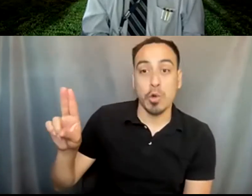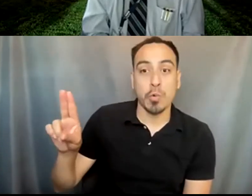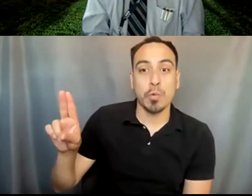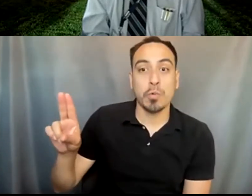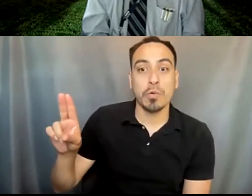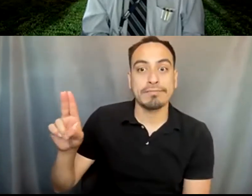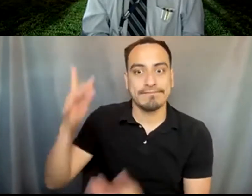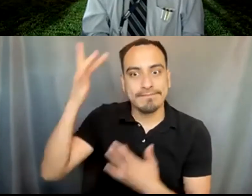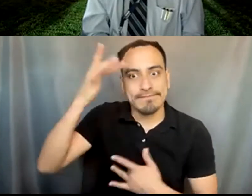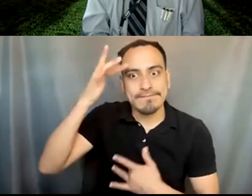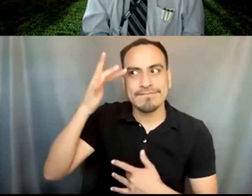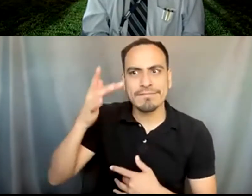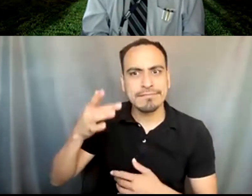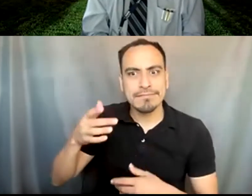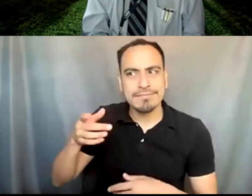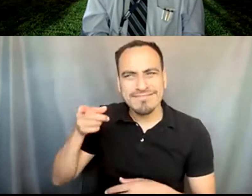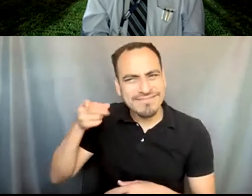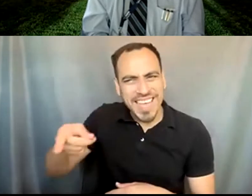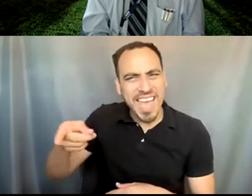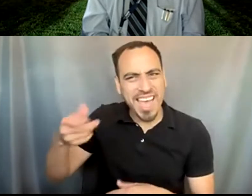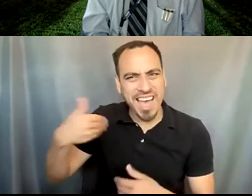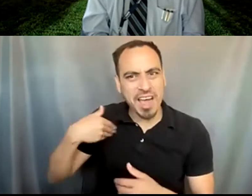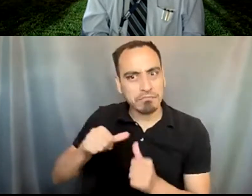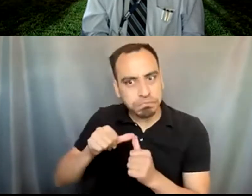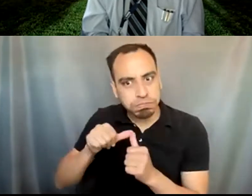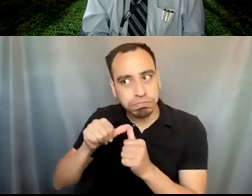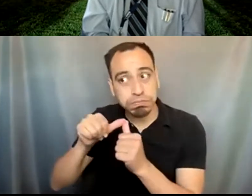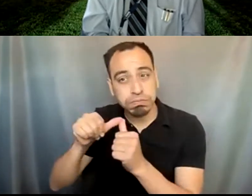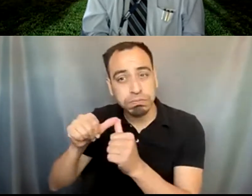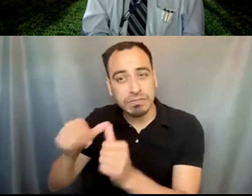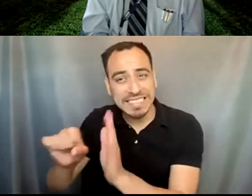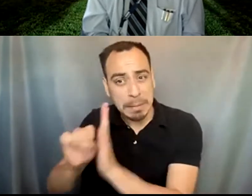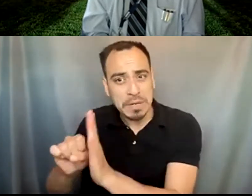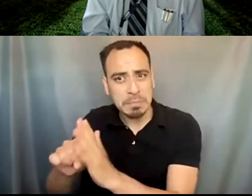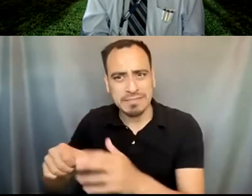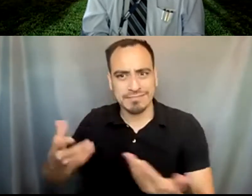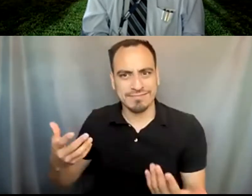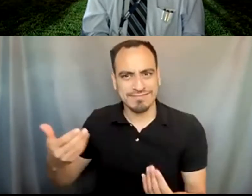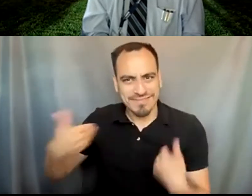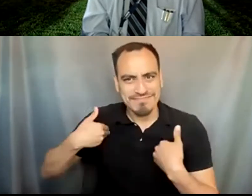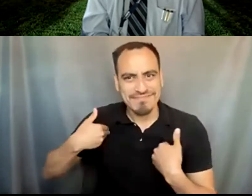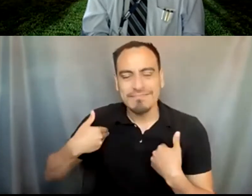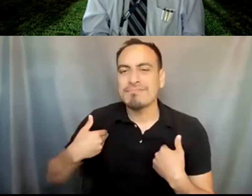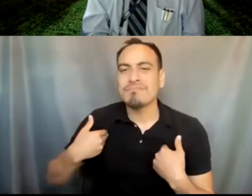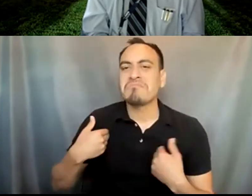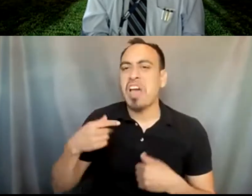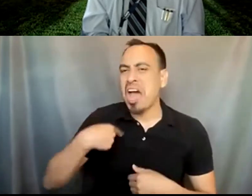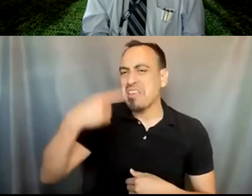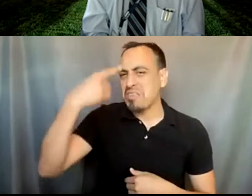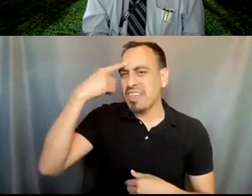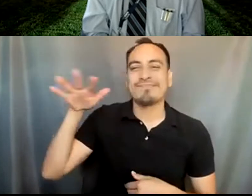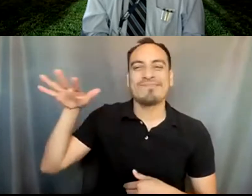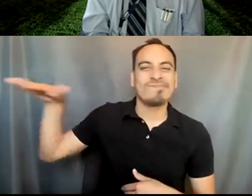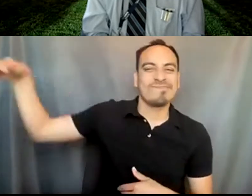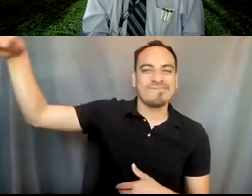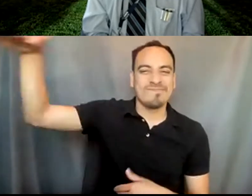And so this is something that I think people are aware of. It